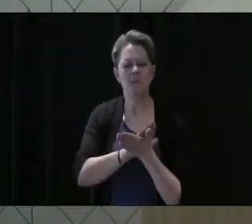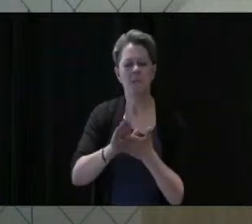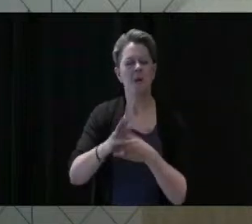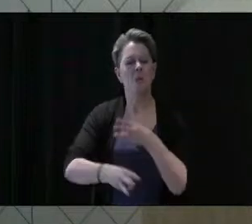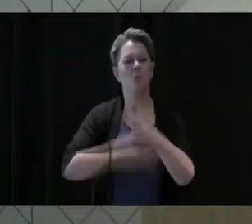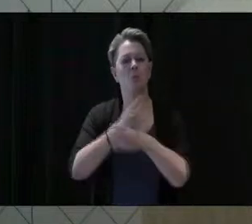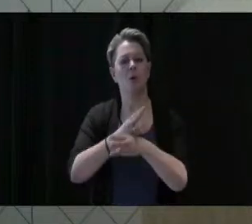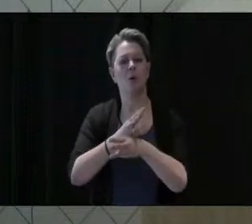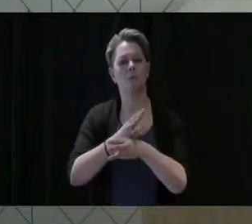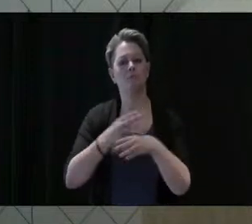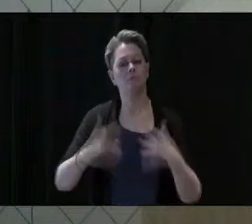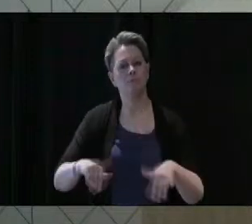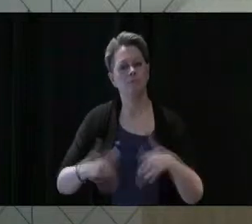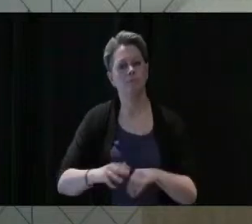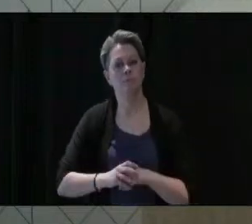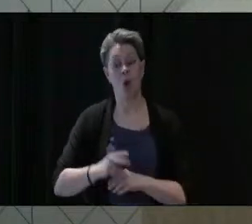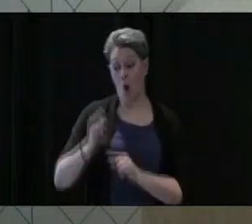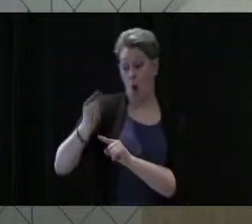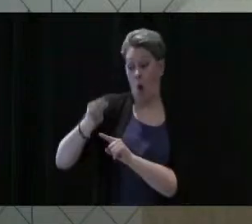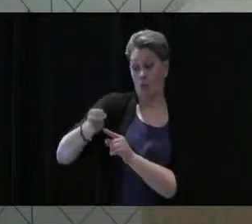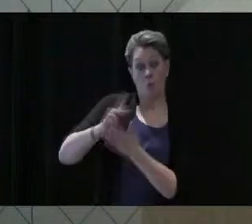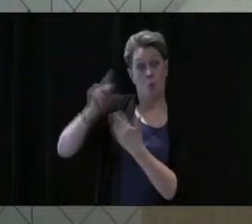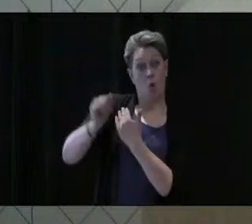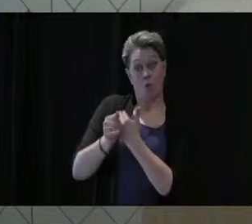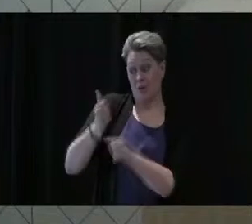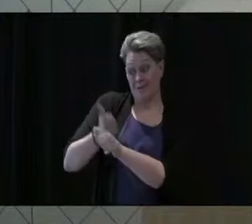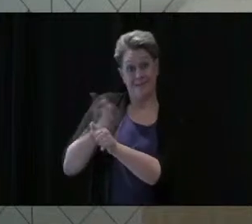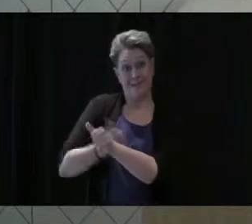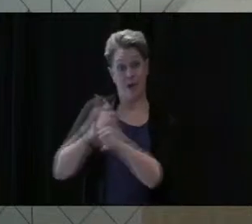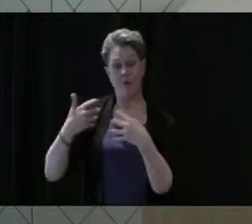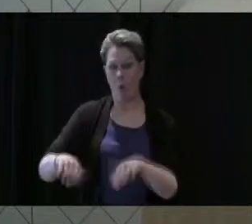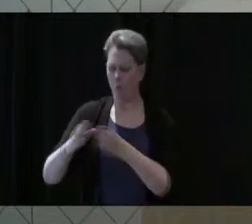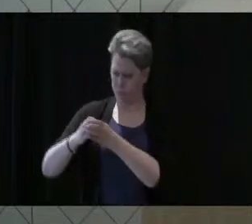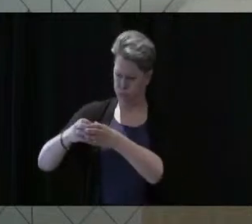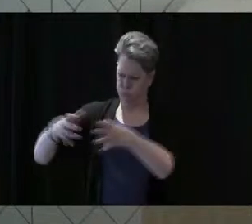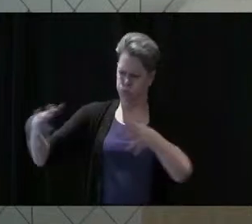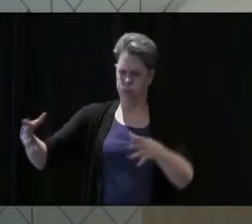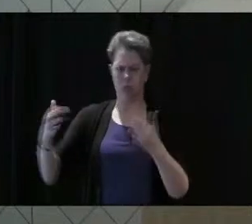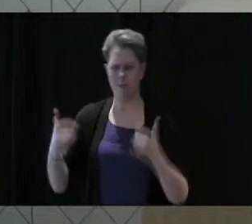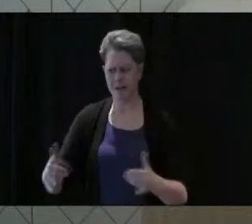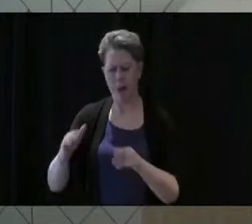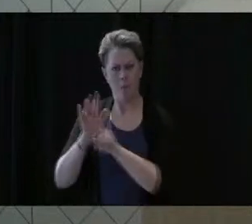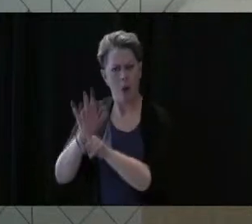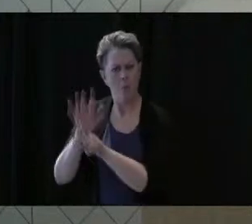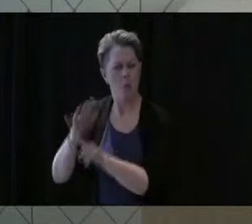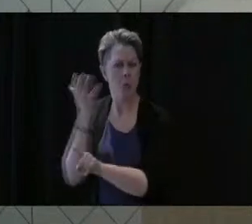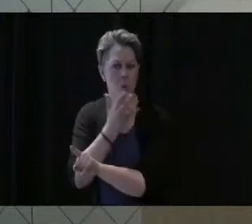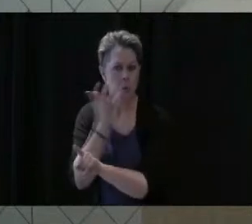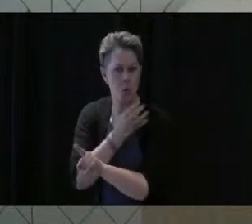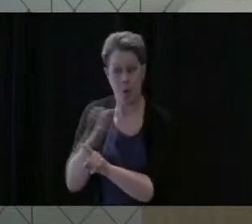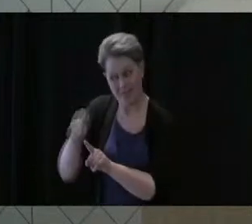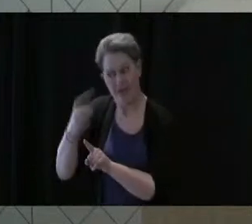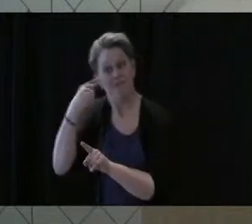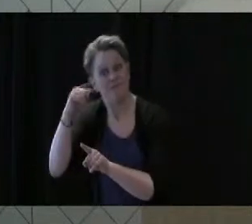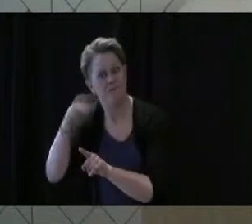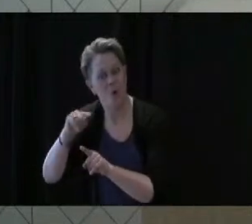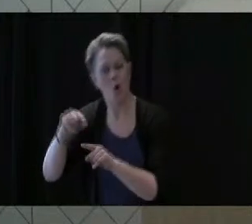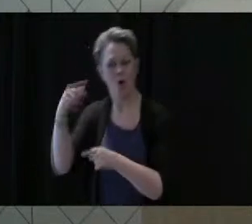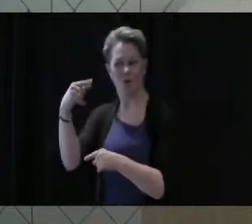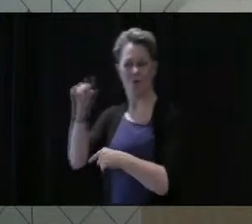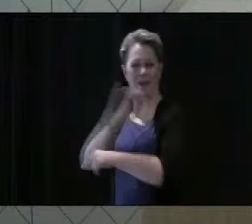Industrial scale hydrogen projects are a growing component in the quest to produce green energy.